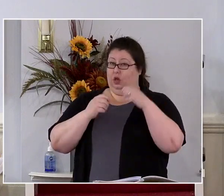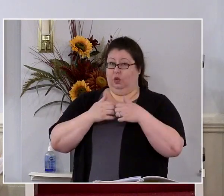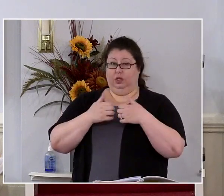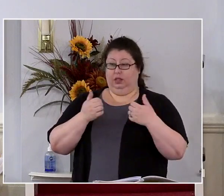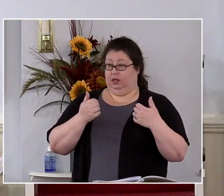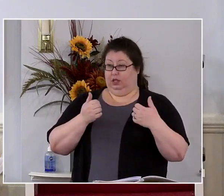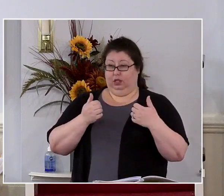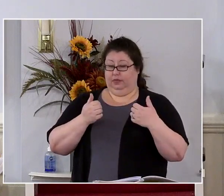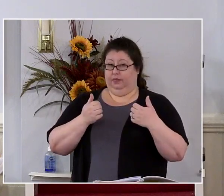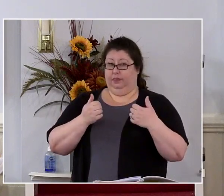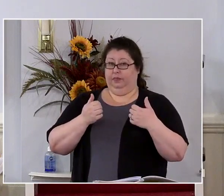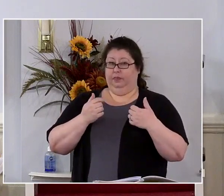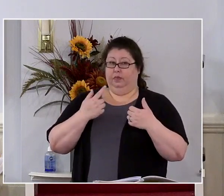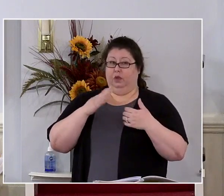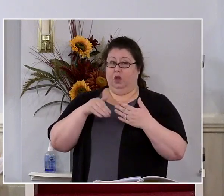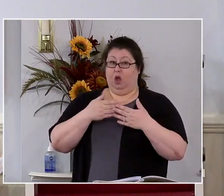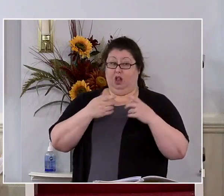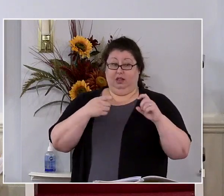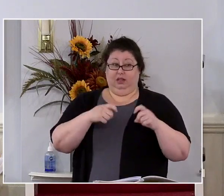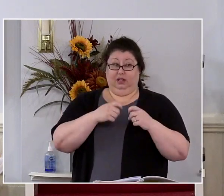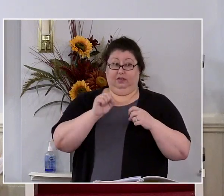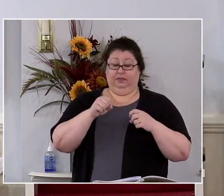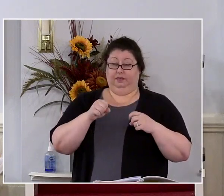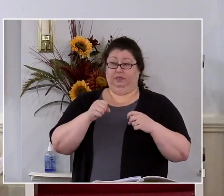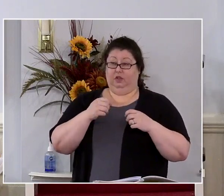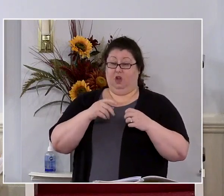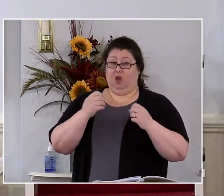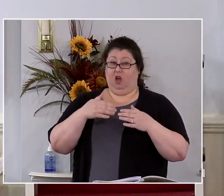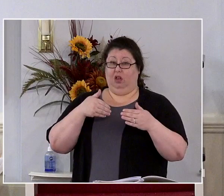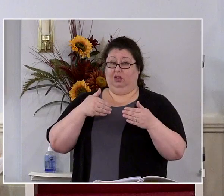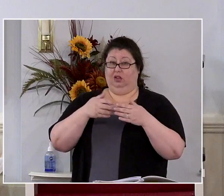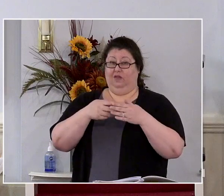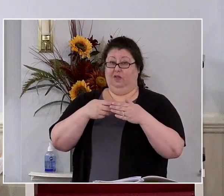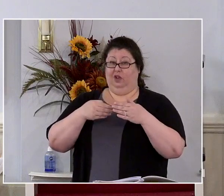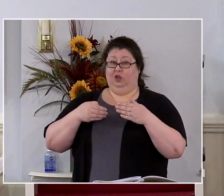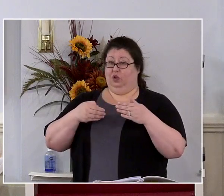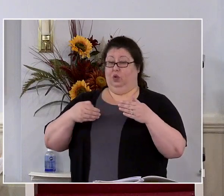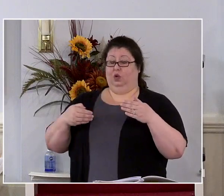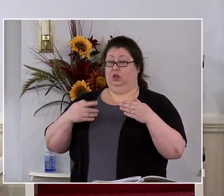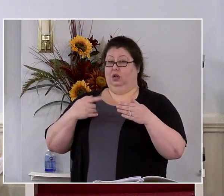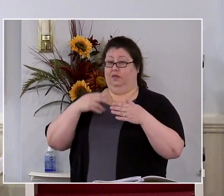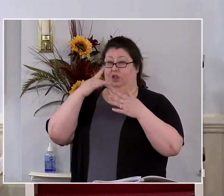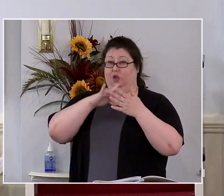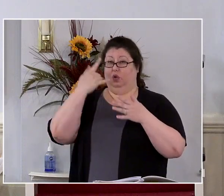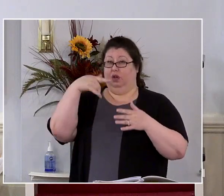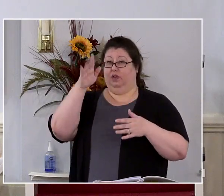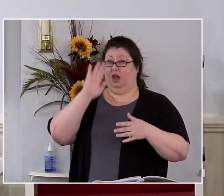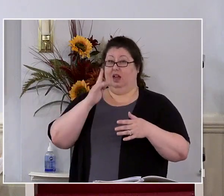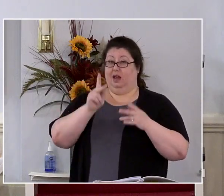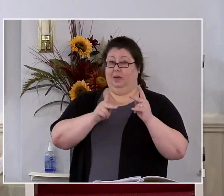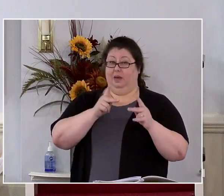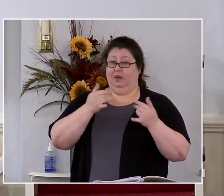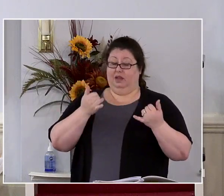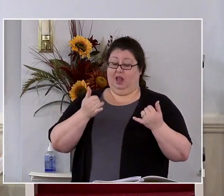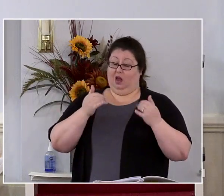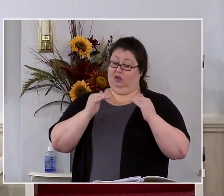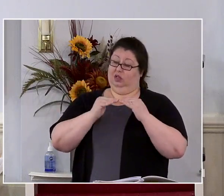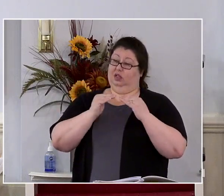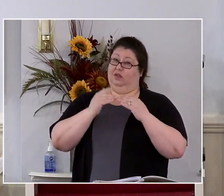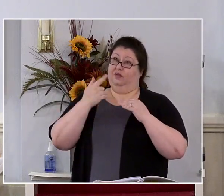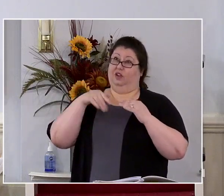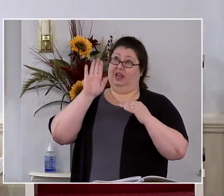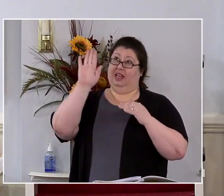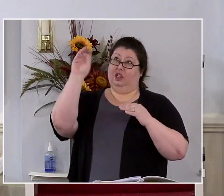distinction, since all have sinned and fall short of the glory of God. They are now justified by